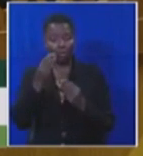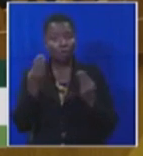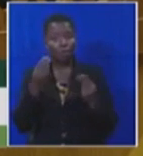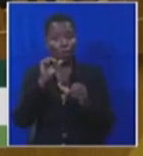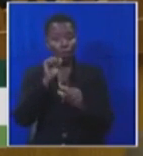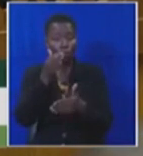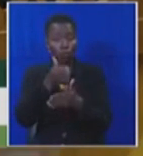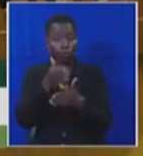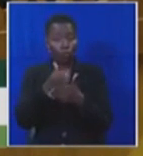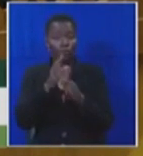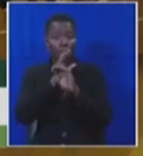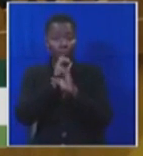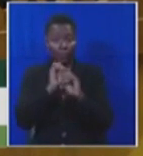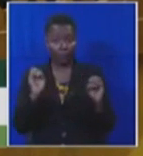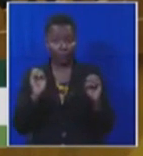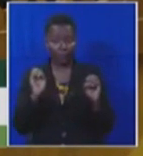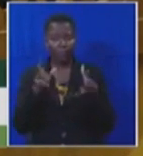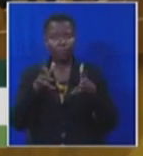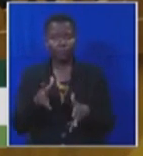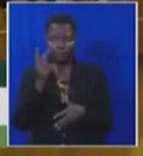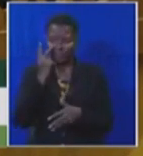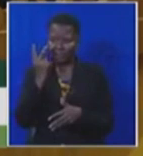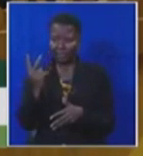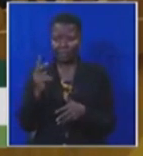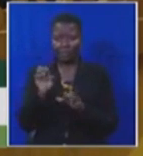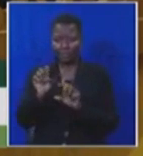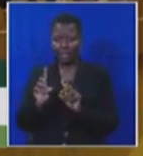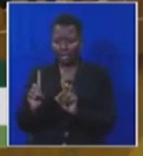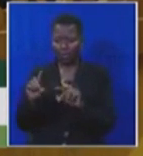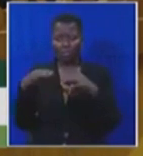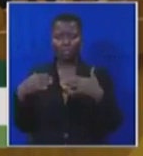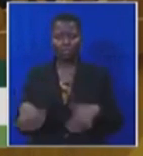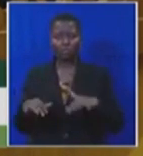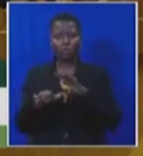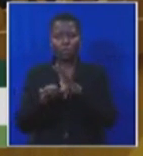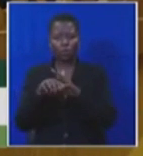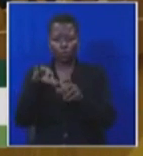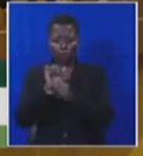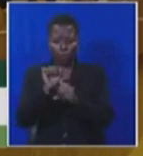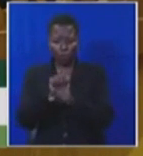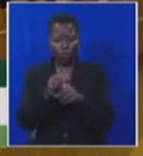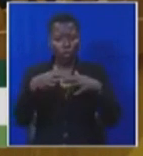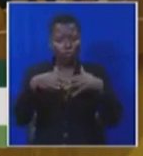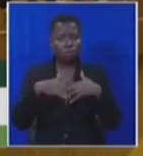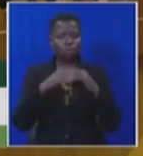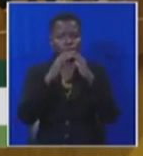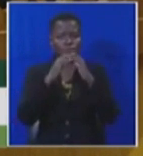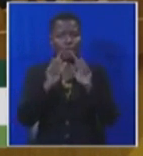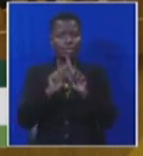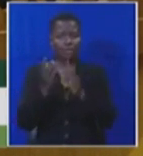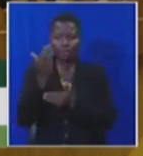And we recognize the role that education can play in job creation and redressing the legacy of the